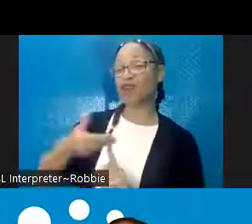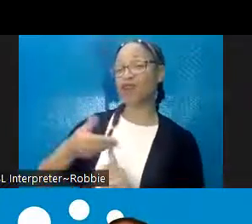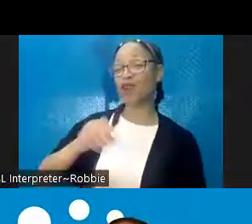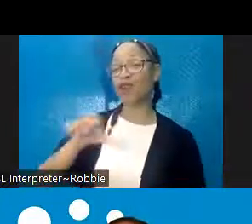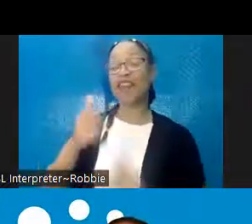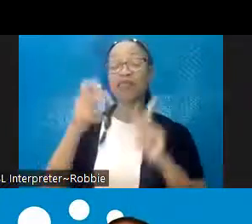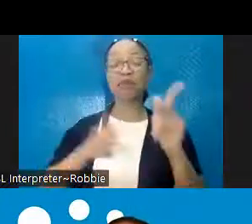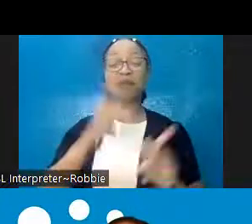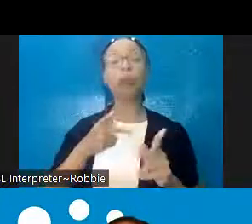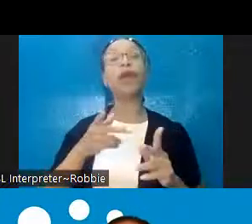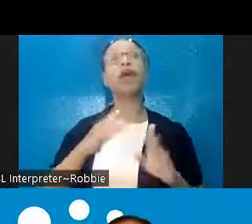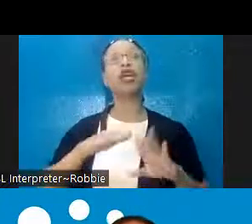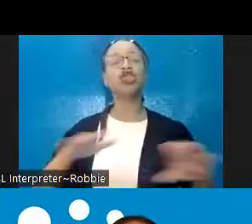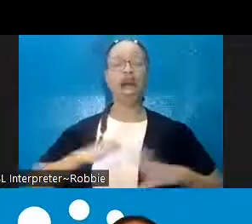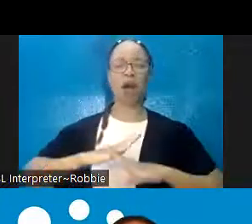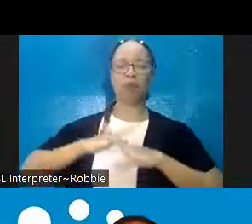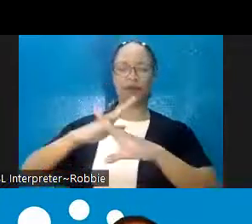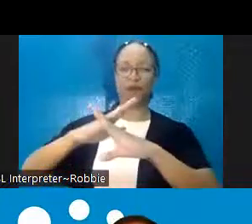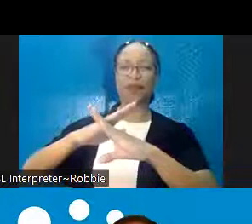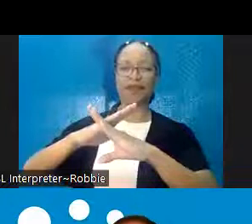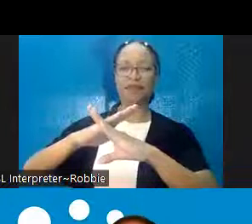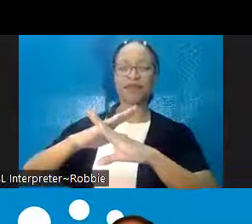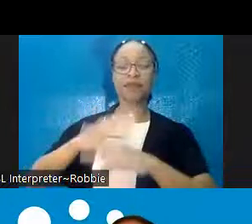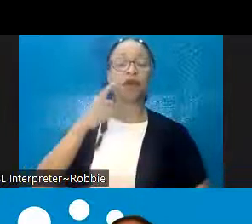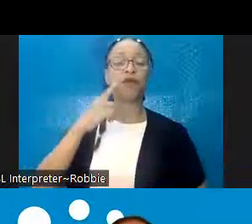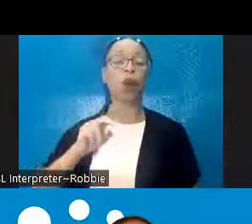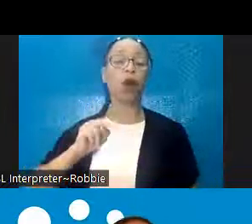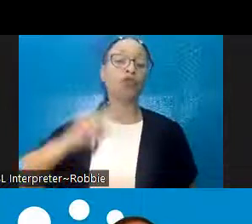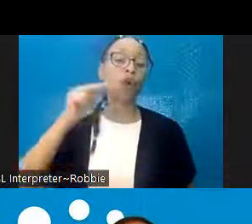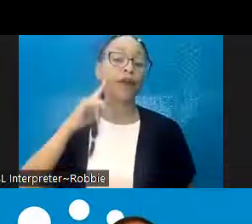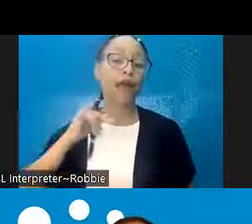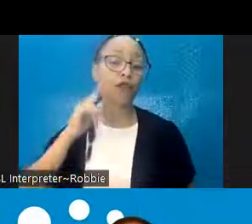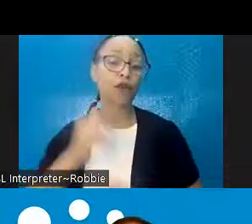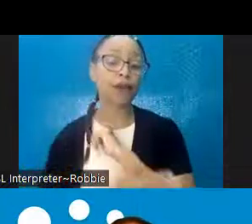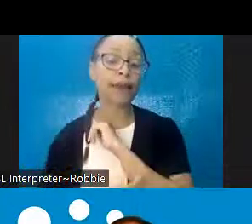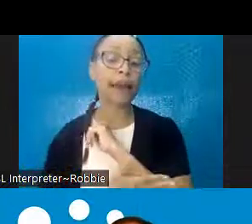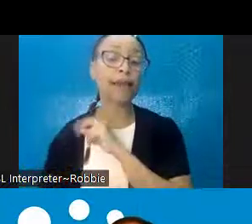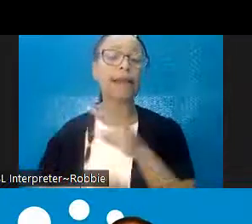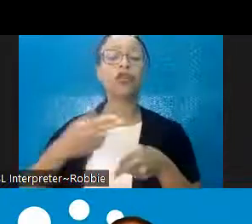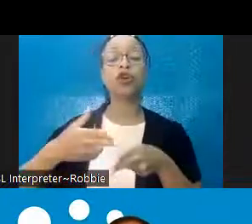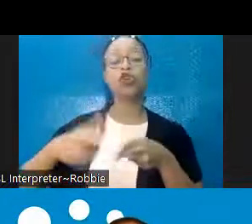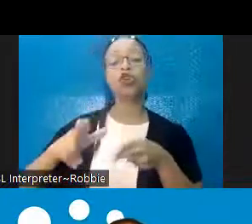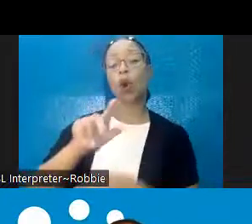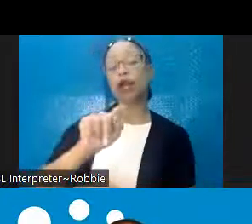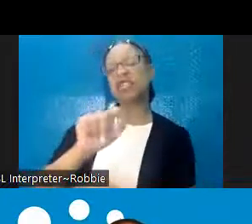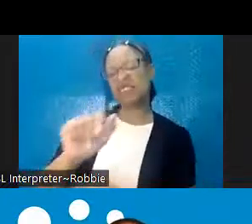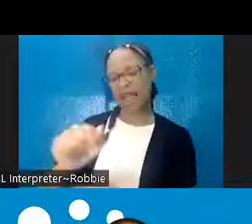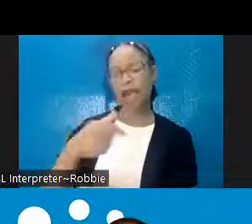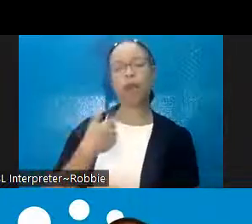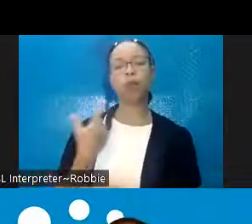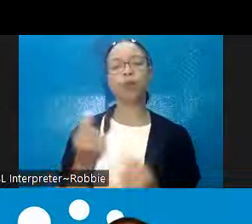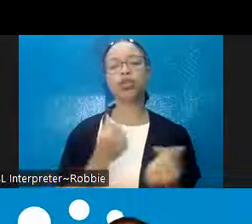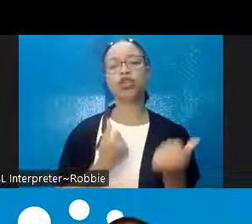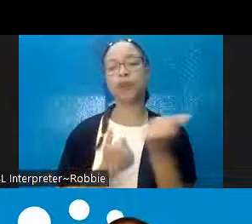Child Abuse Prevention Center supporting the Northern California counties. So briefly, Strategies TA, we support county child